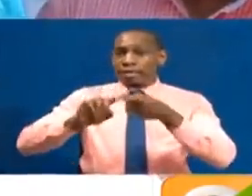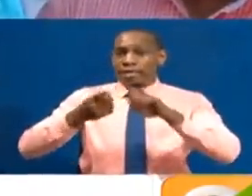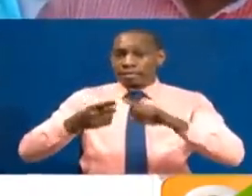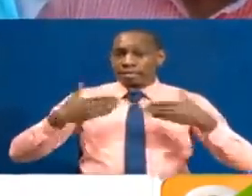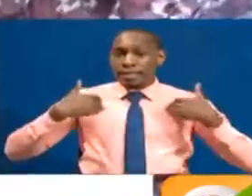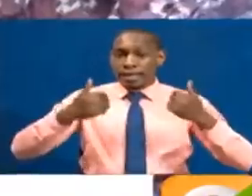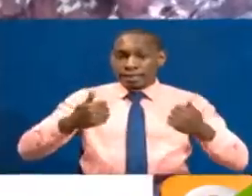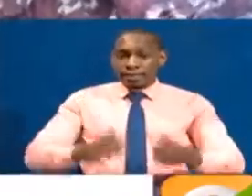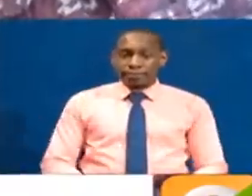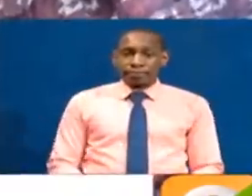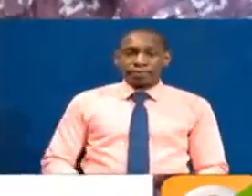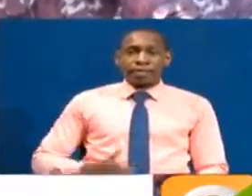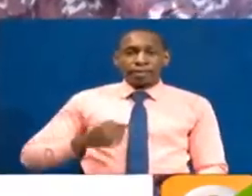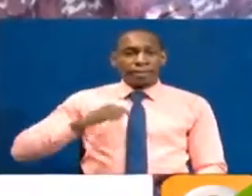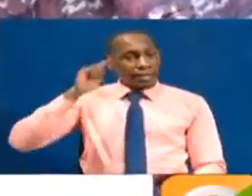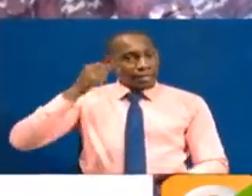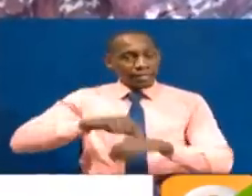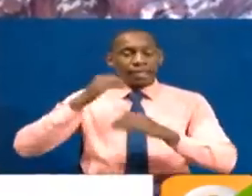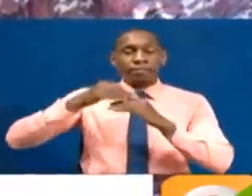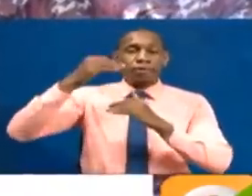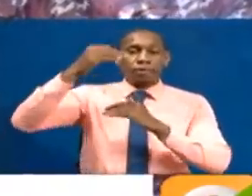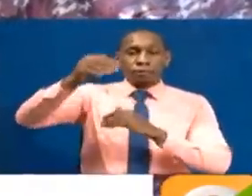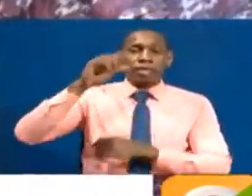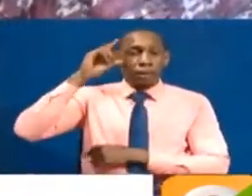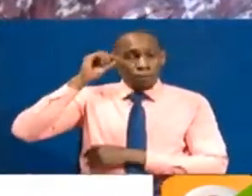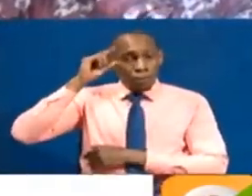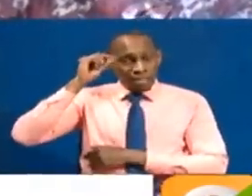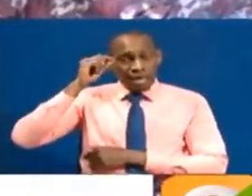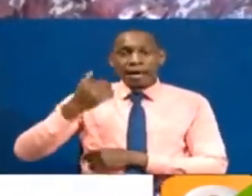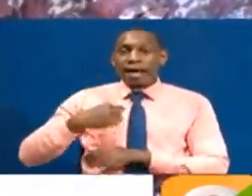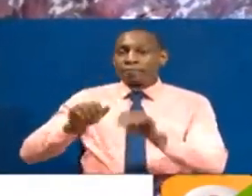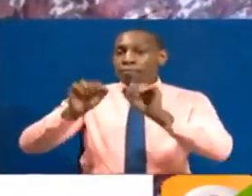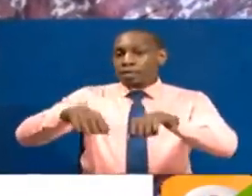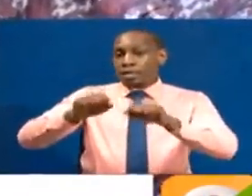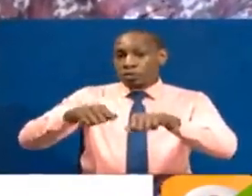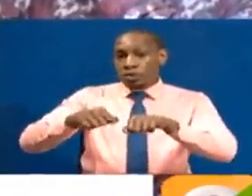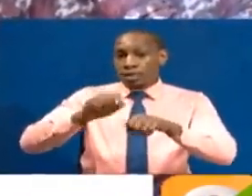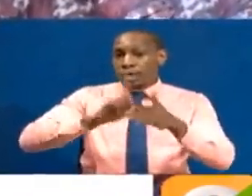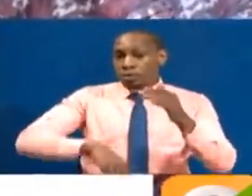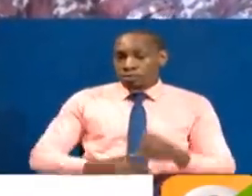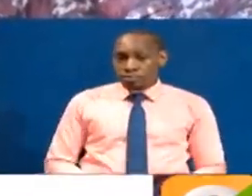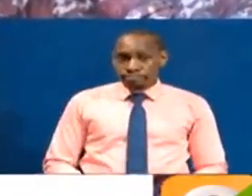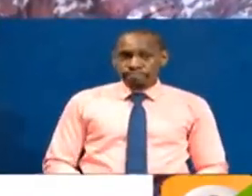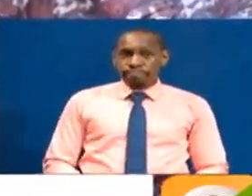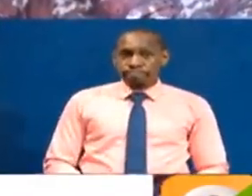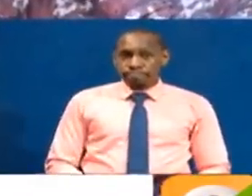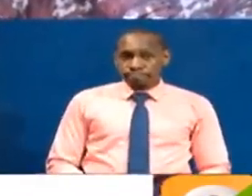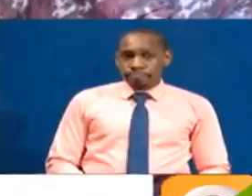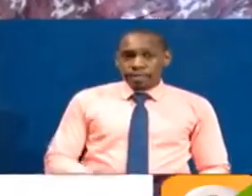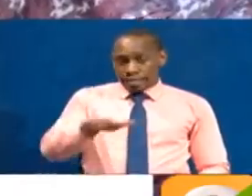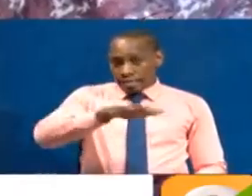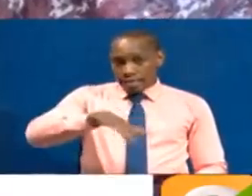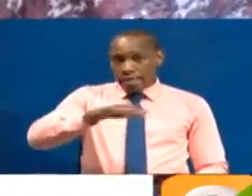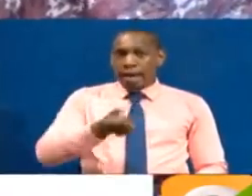standards of health. And I think moving forward, Mombasa has the potential of being a